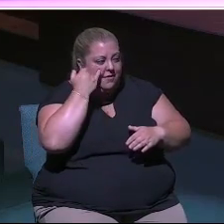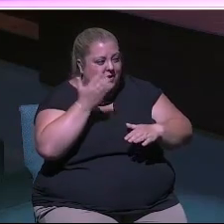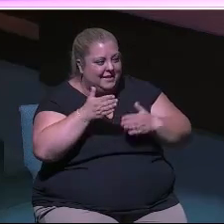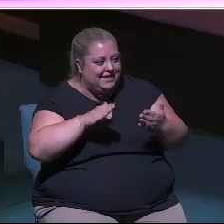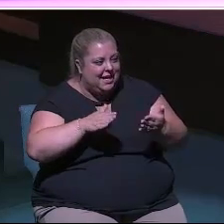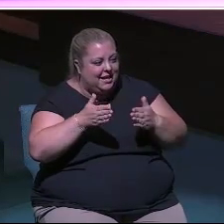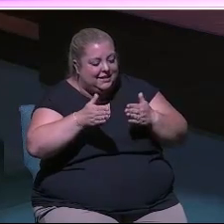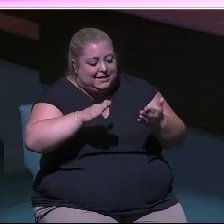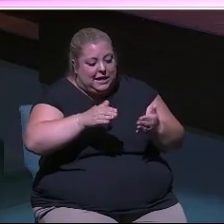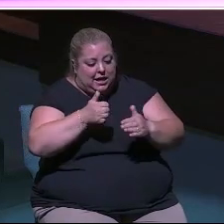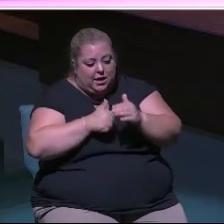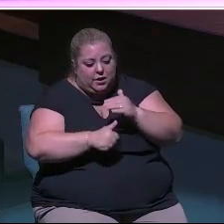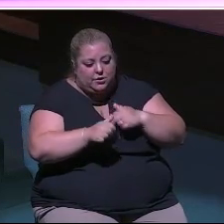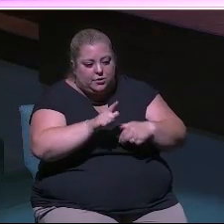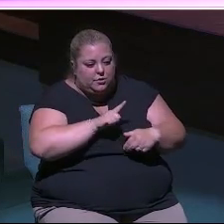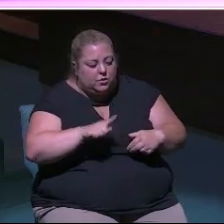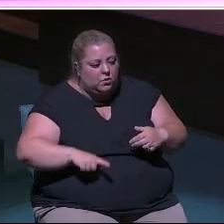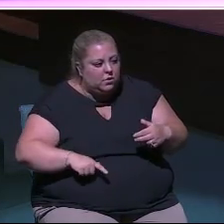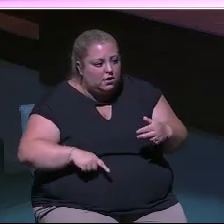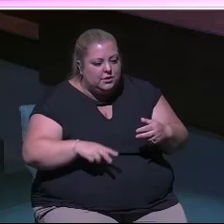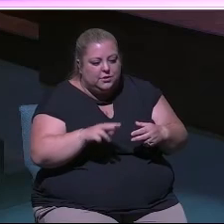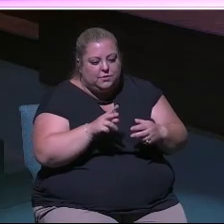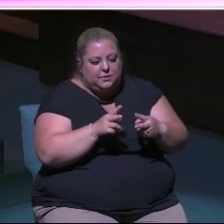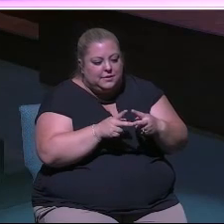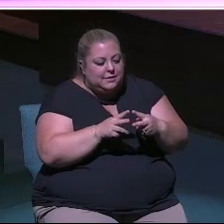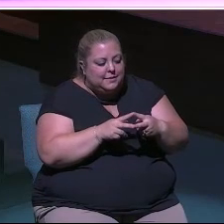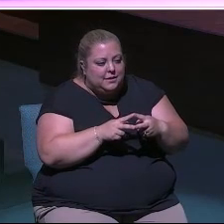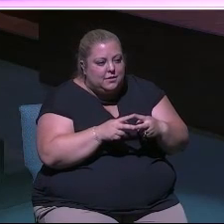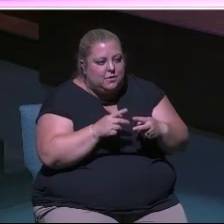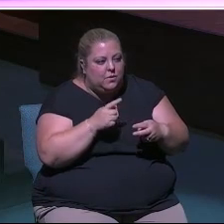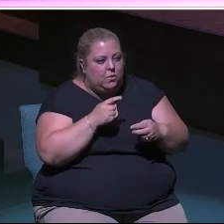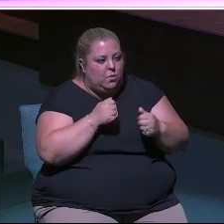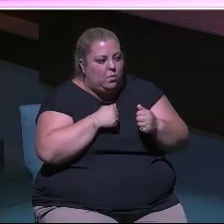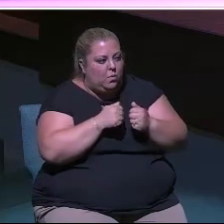therefore, or die, we are the Lord's.